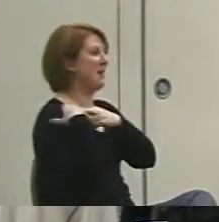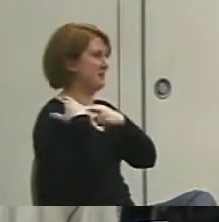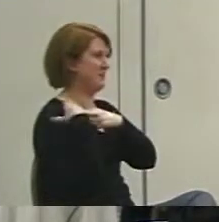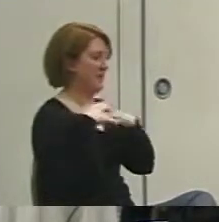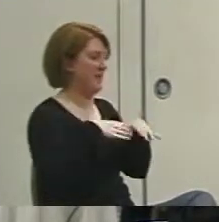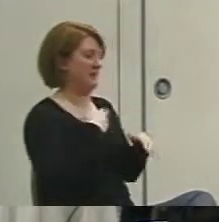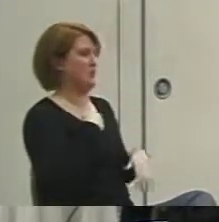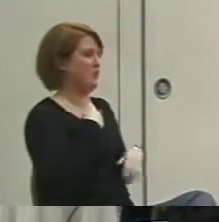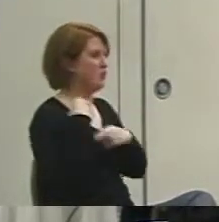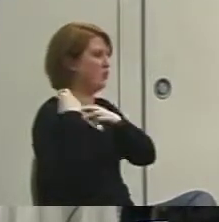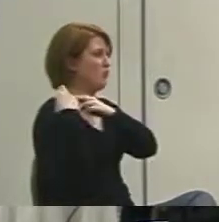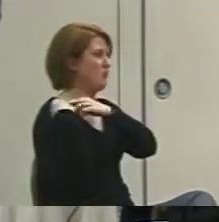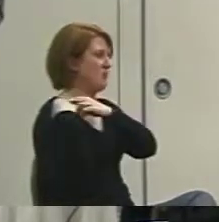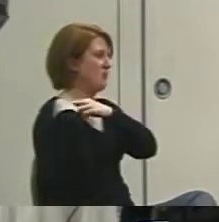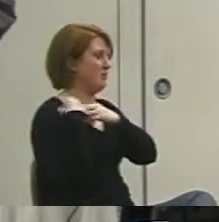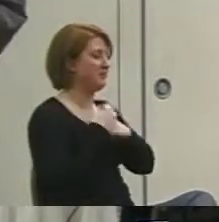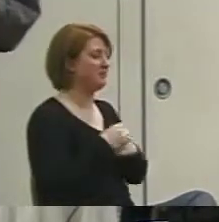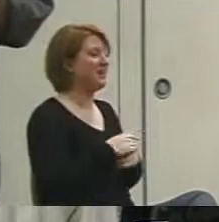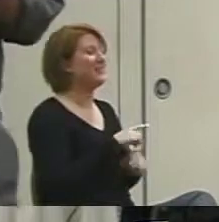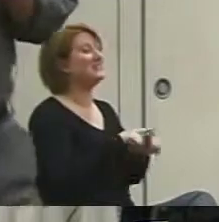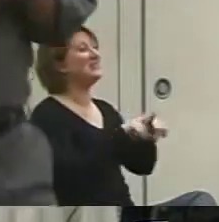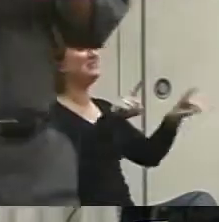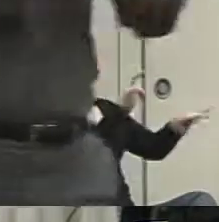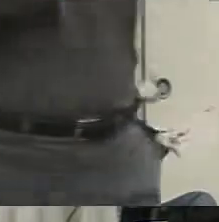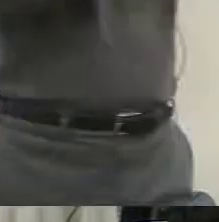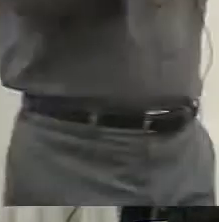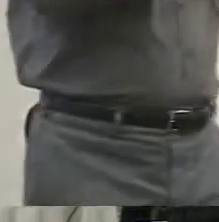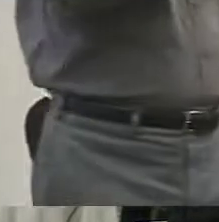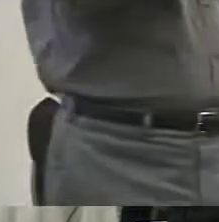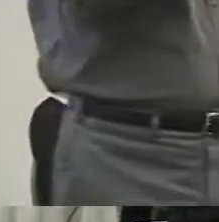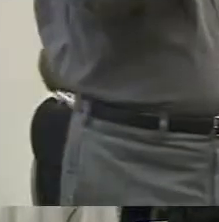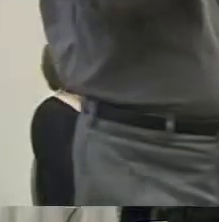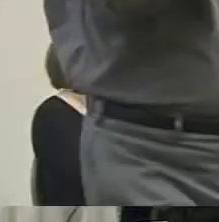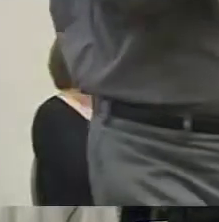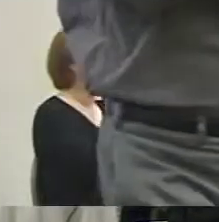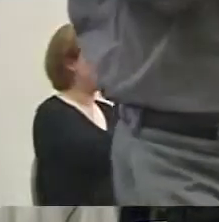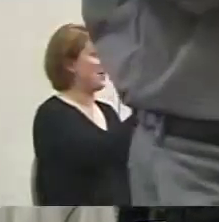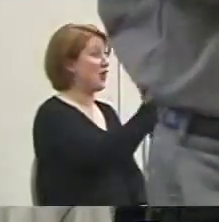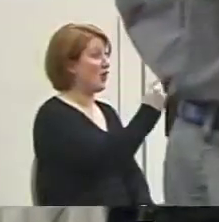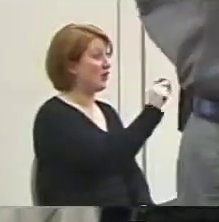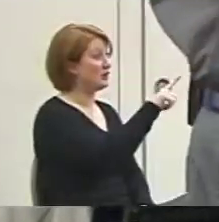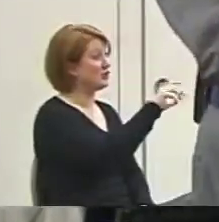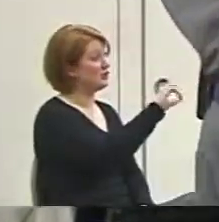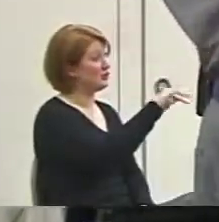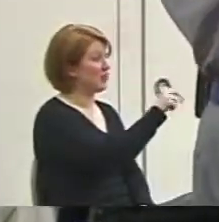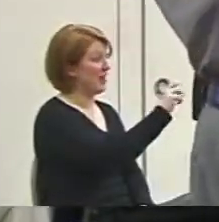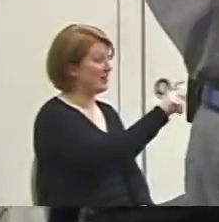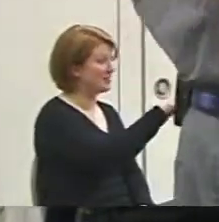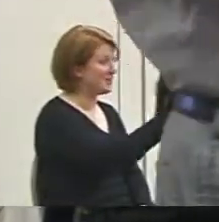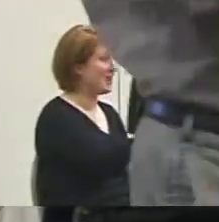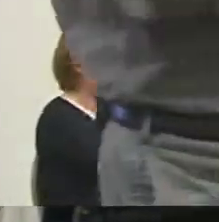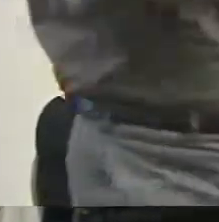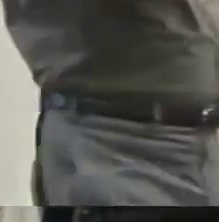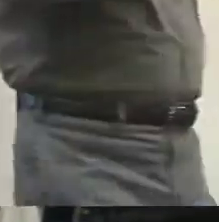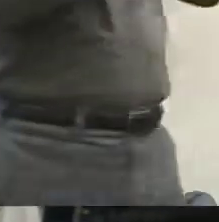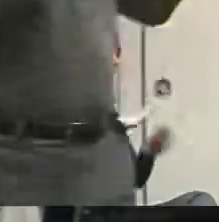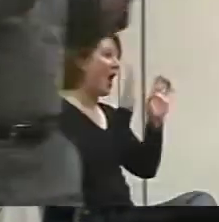responsibility. But then there's a whole different set of lies that are, last night Michael Jackson came over to my house, which is attention